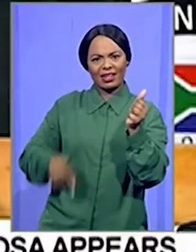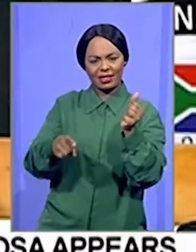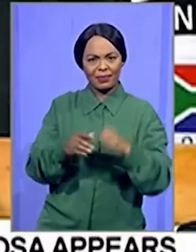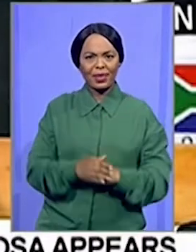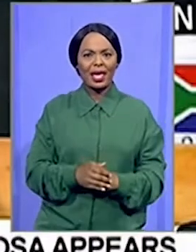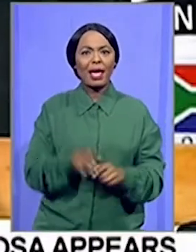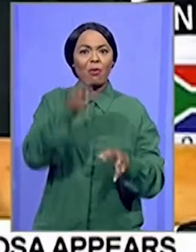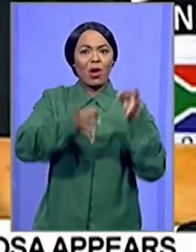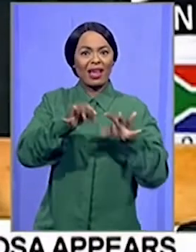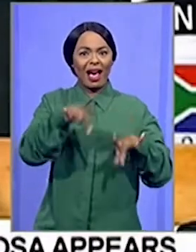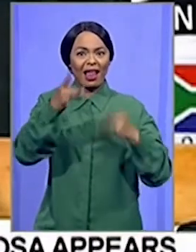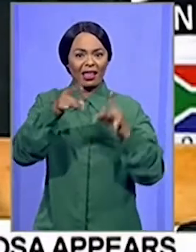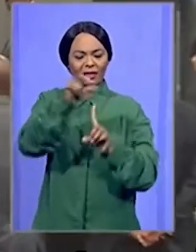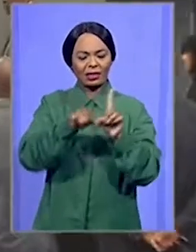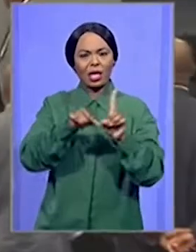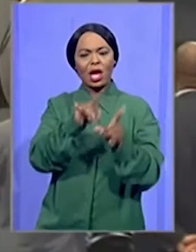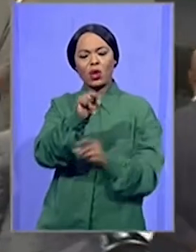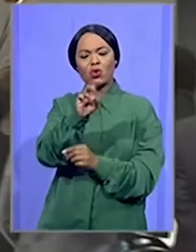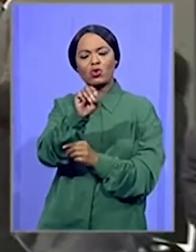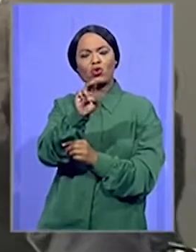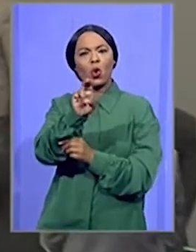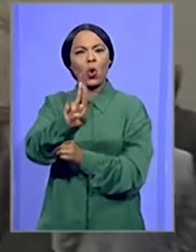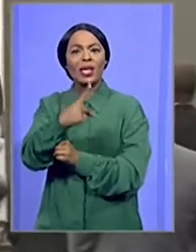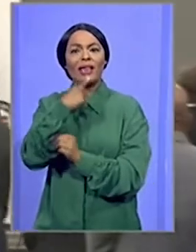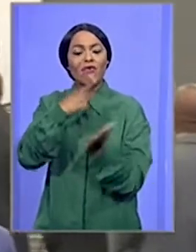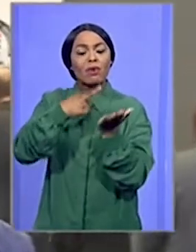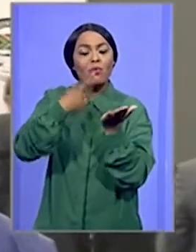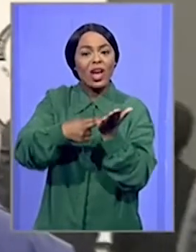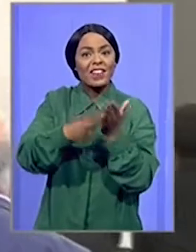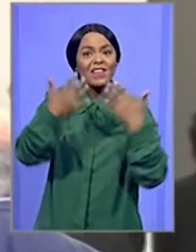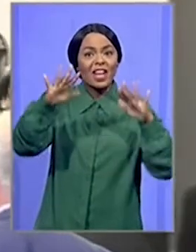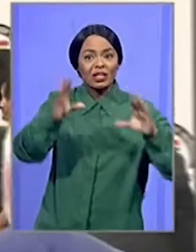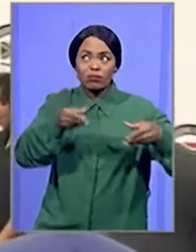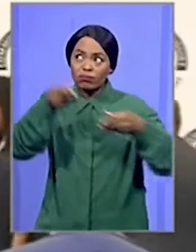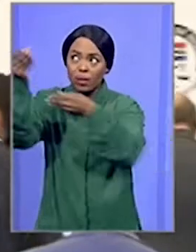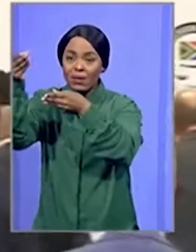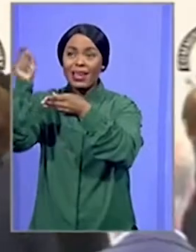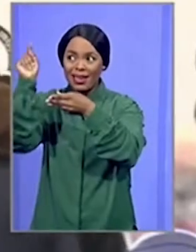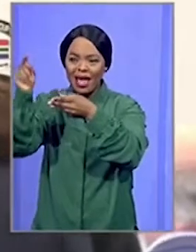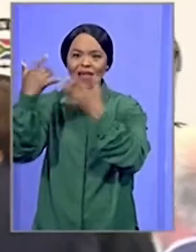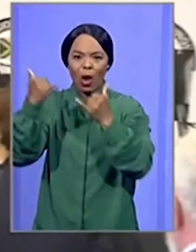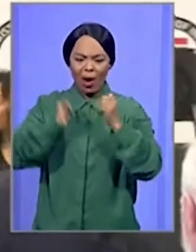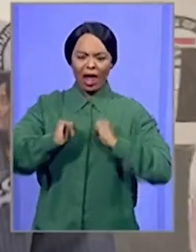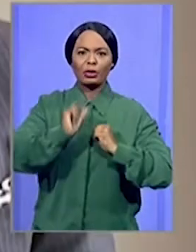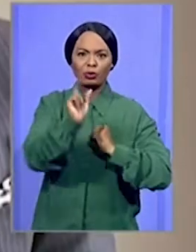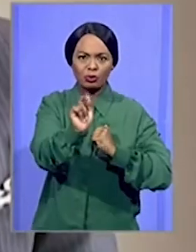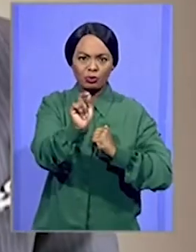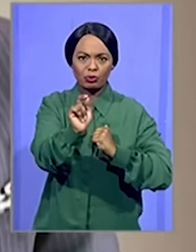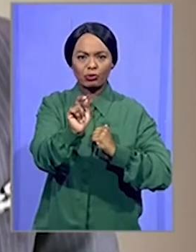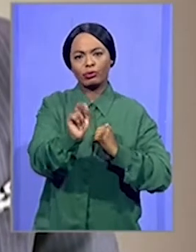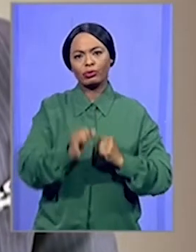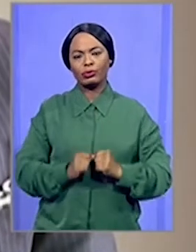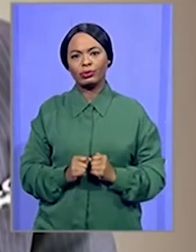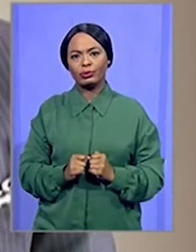wa dipolitiki Ditaba o re bjale ka gore pego e tswile se se šetšego ke gore ditirelo tša yona di tsenywe tirišong.